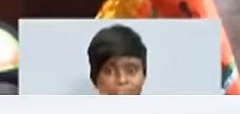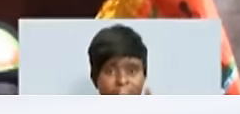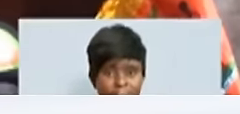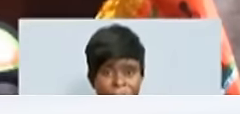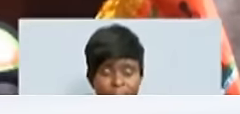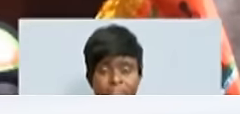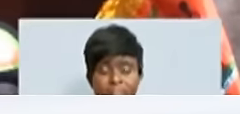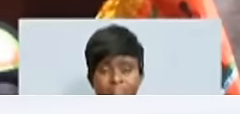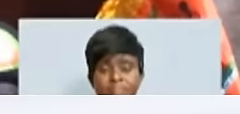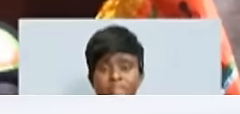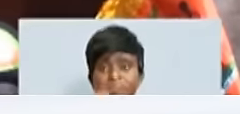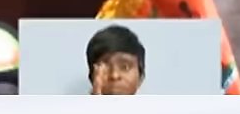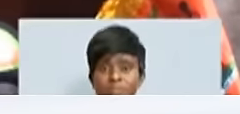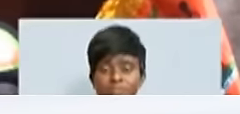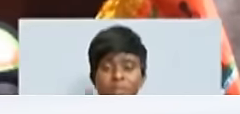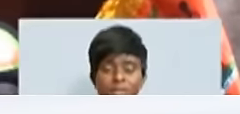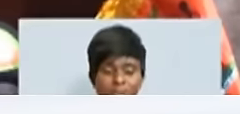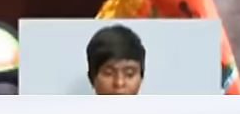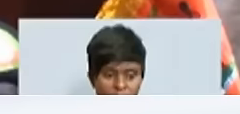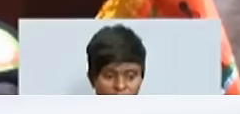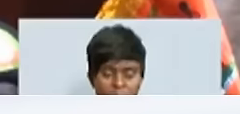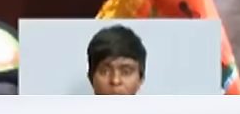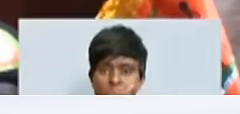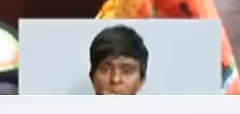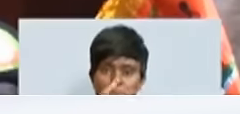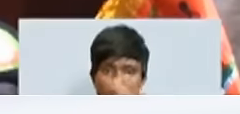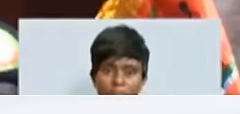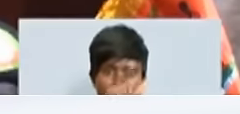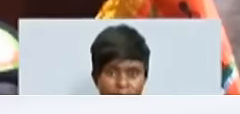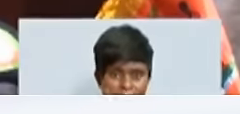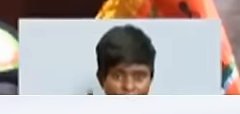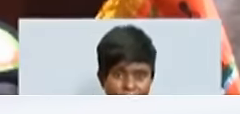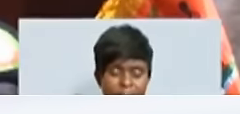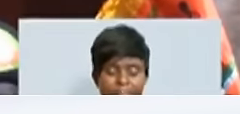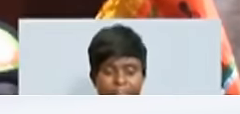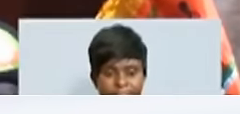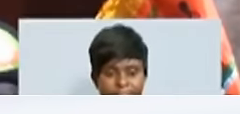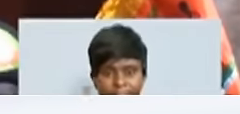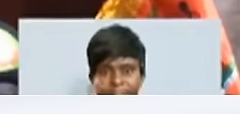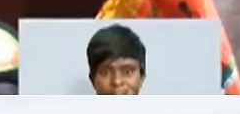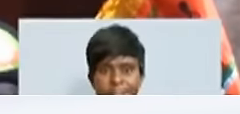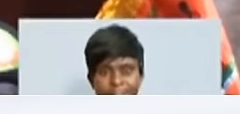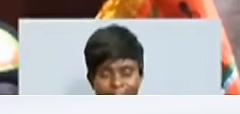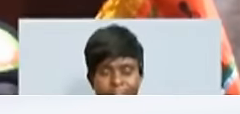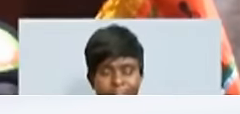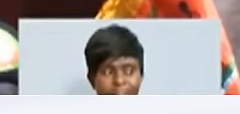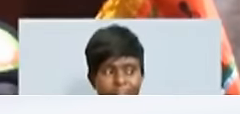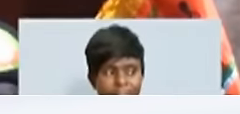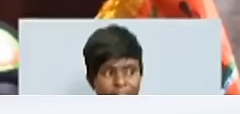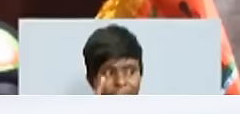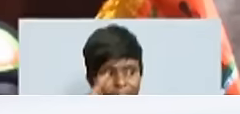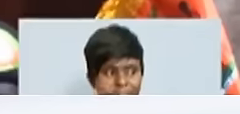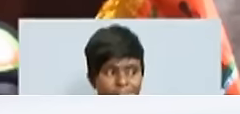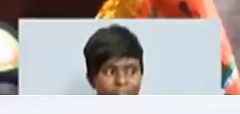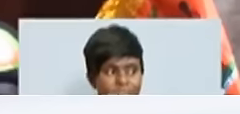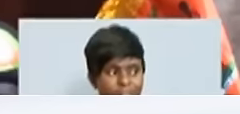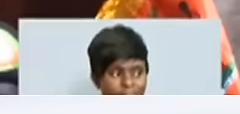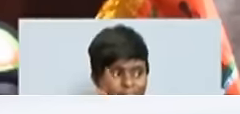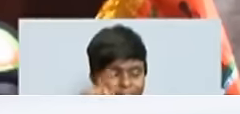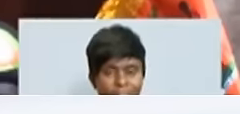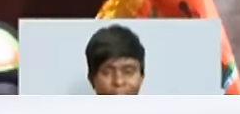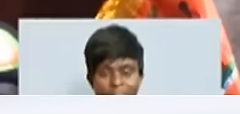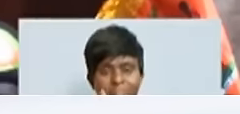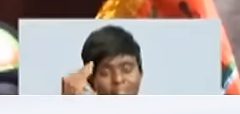as I said, and alert authorities of individuals and companies who are deviant, those that are not paying tax. When we know